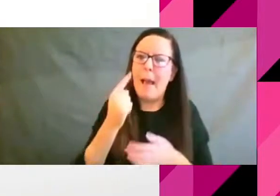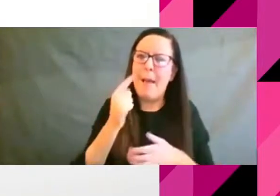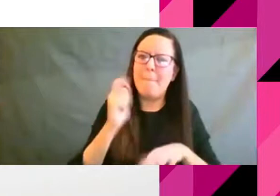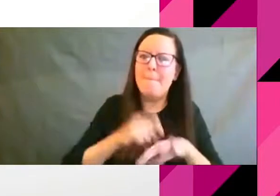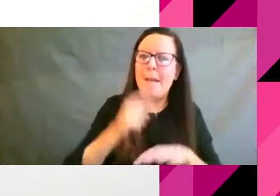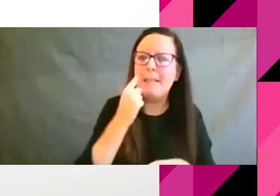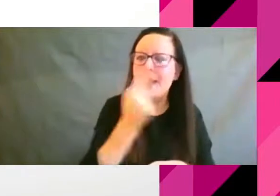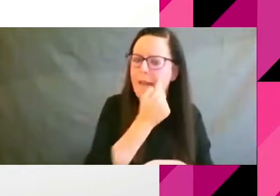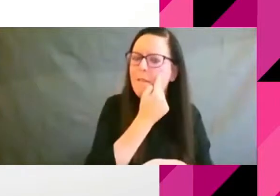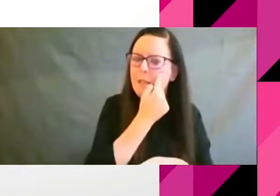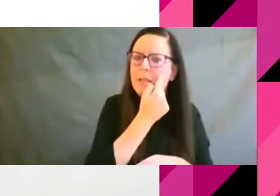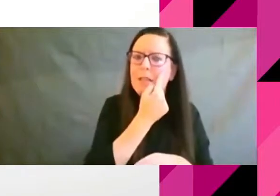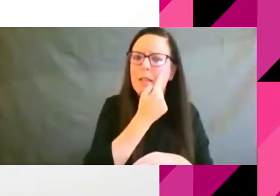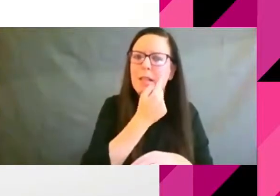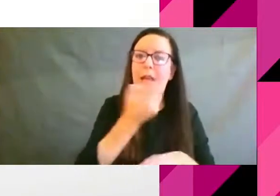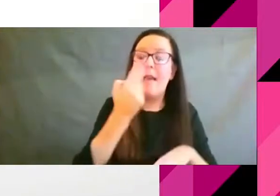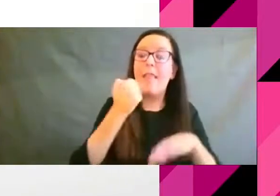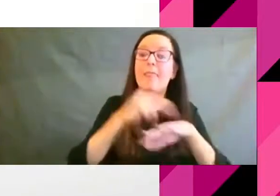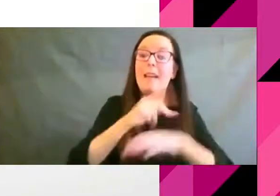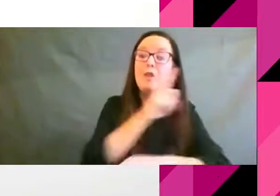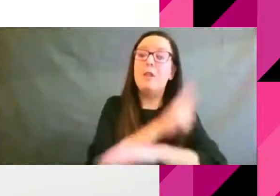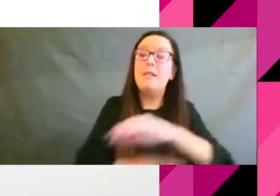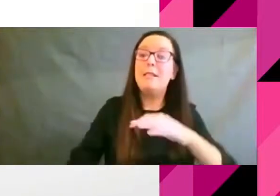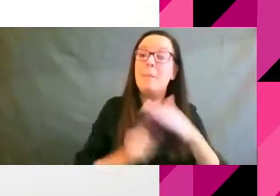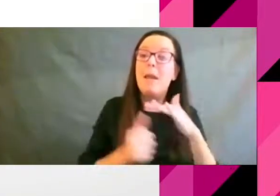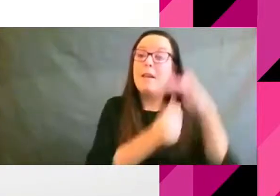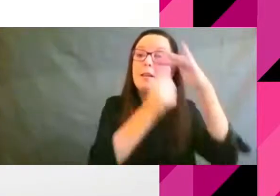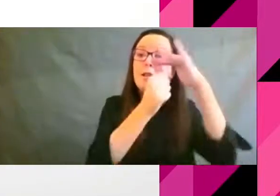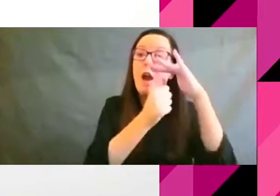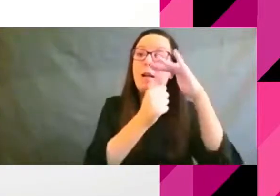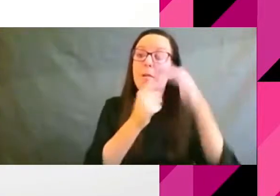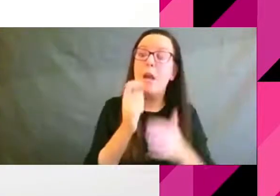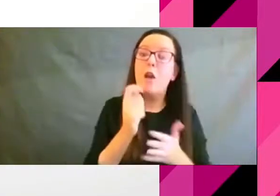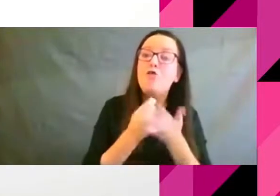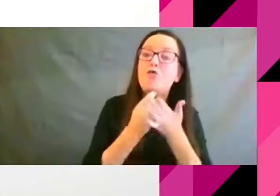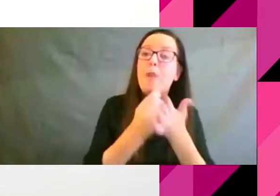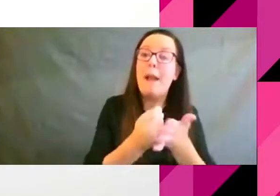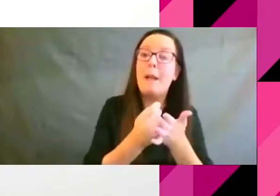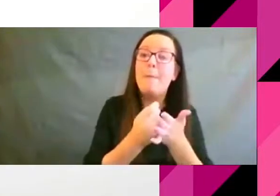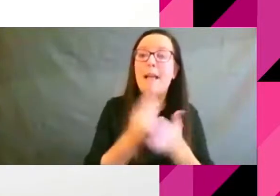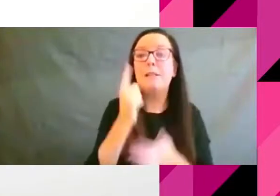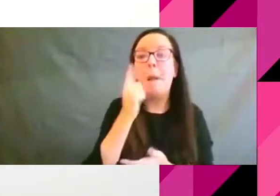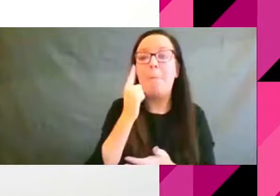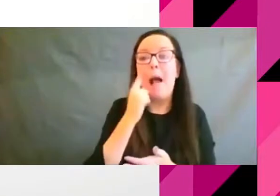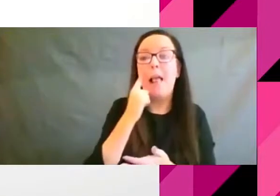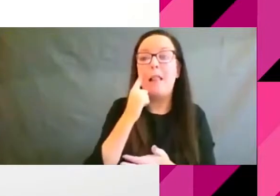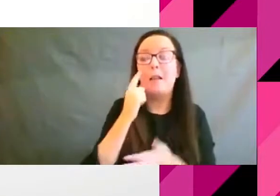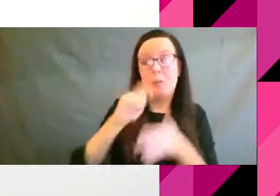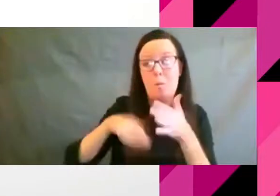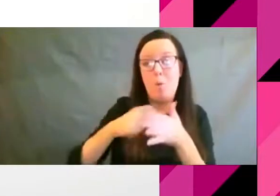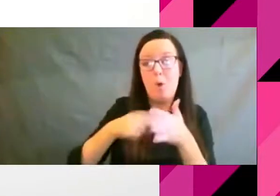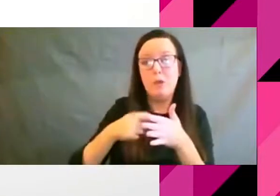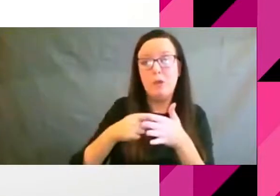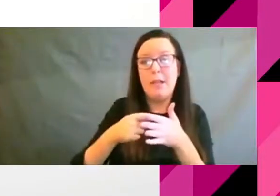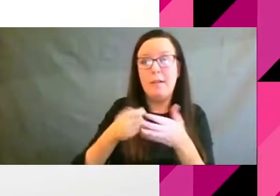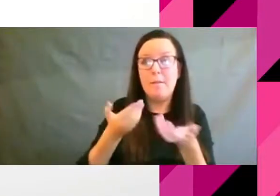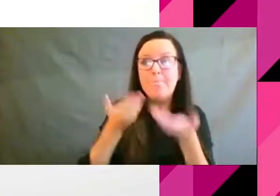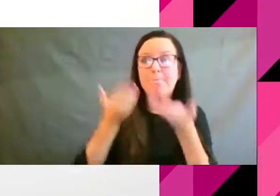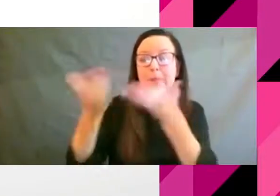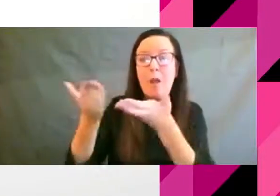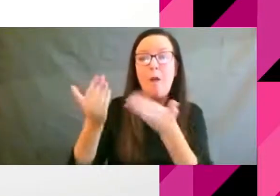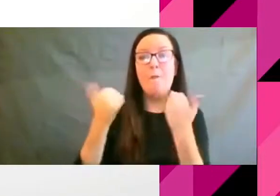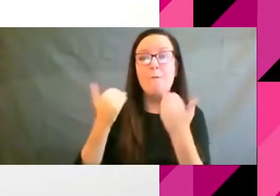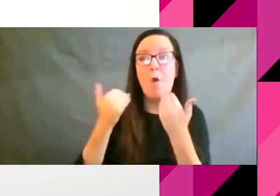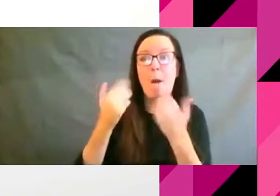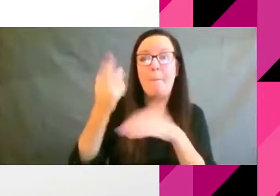paper from the National Disability Authority recommending the development of a pilot project which would inform a national registered intermediary